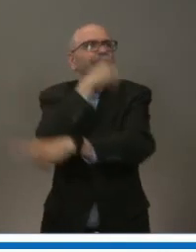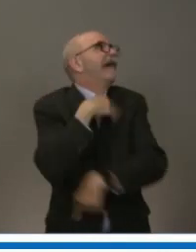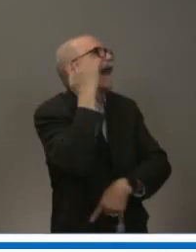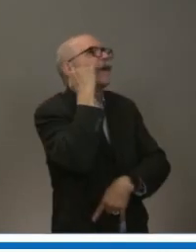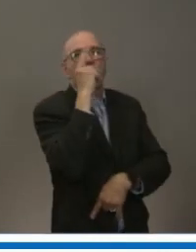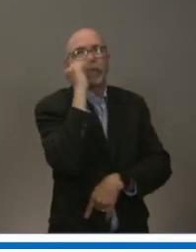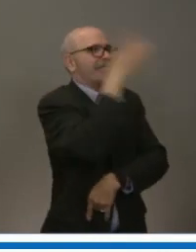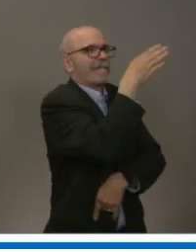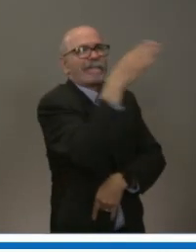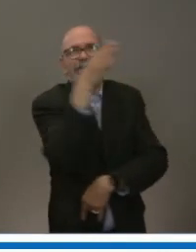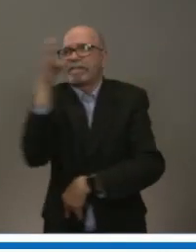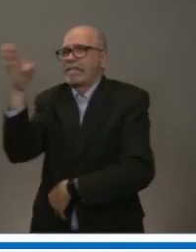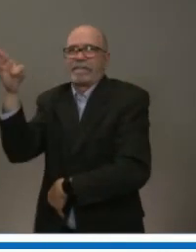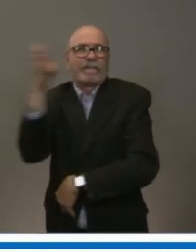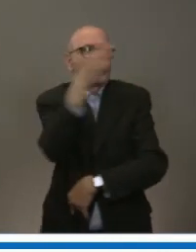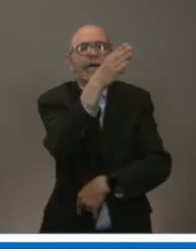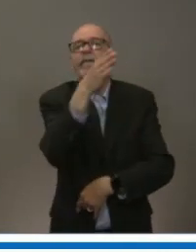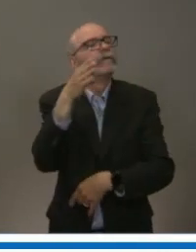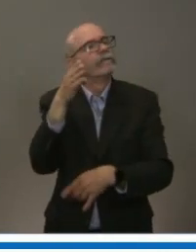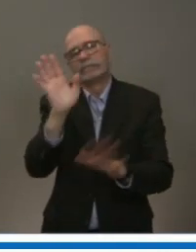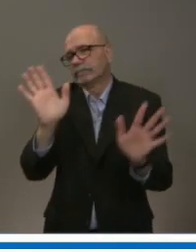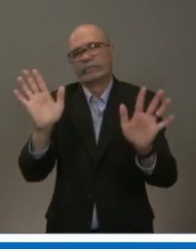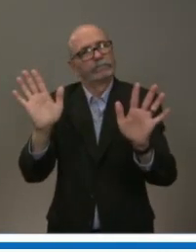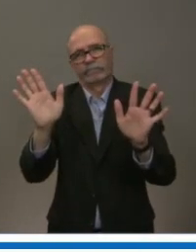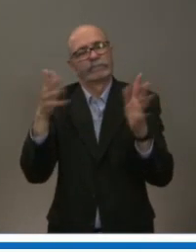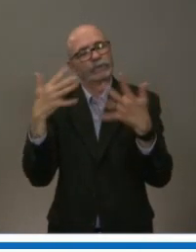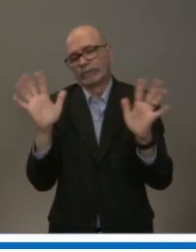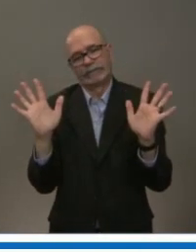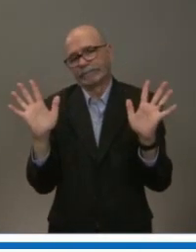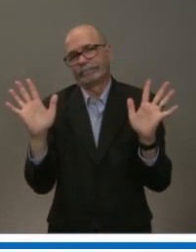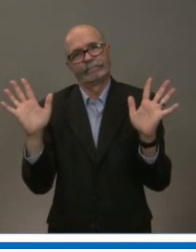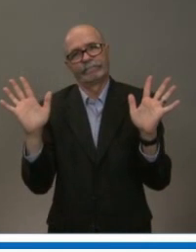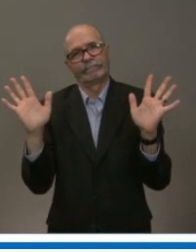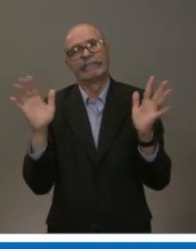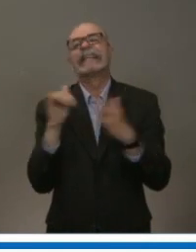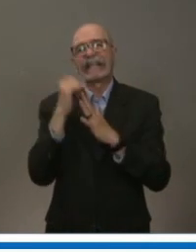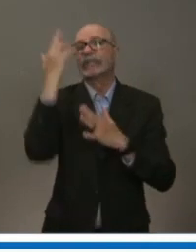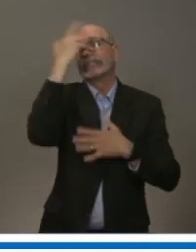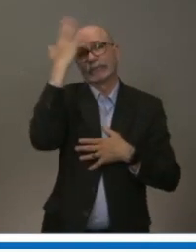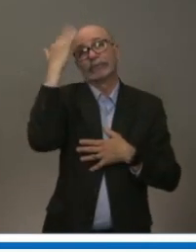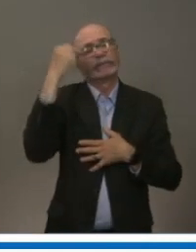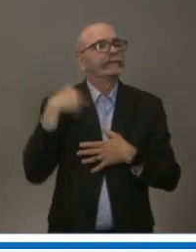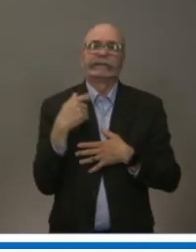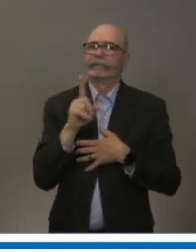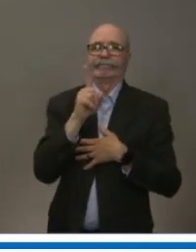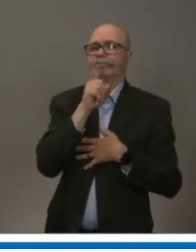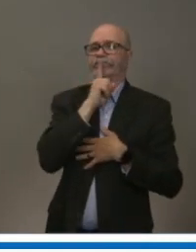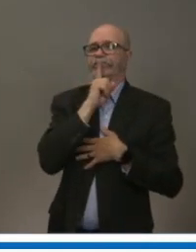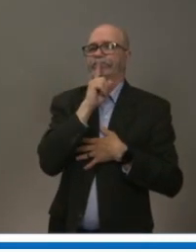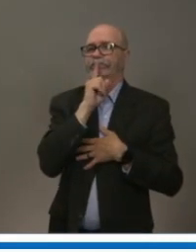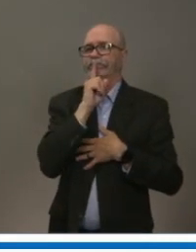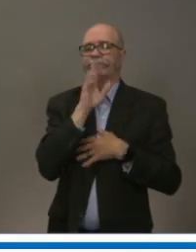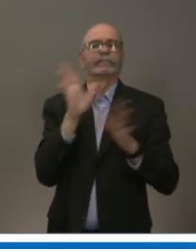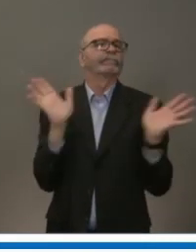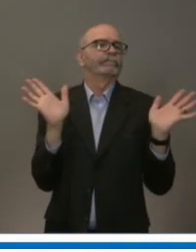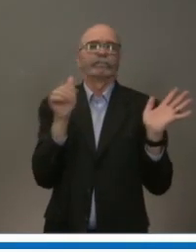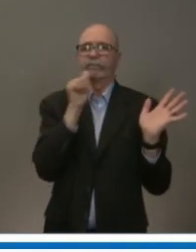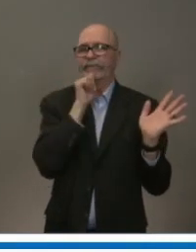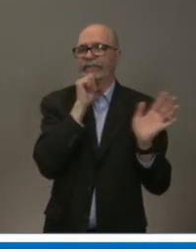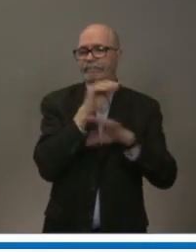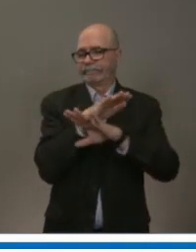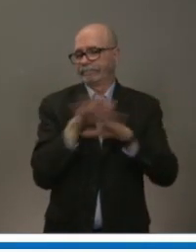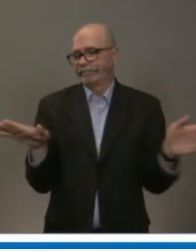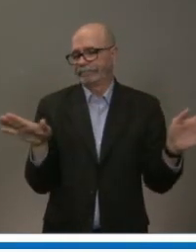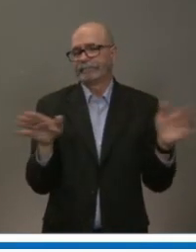disclose information that needs to be kept private under privacy legislation. So we're continuing to work at